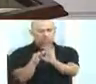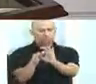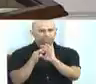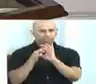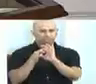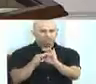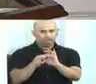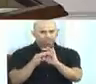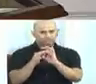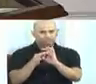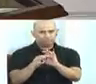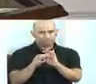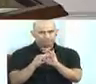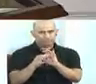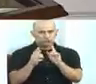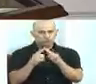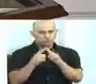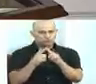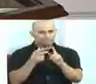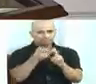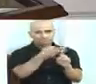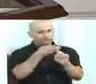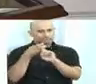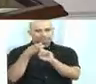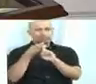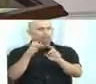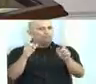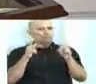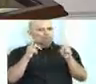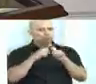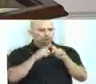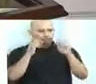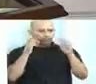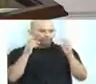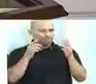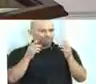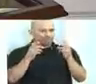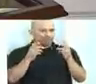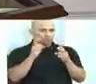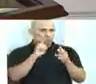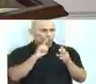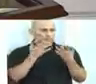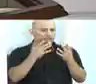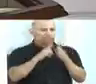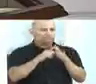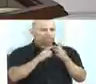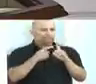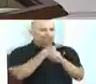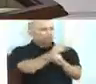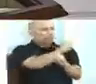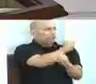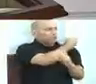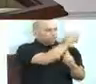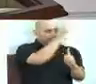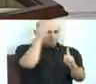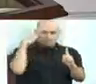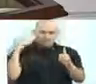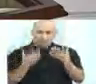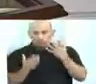relationship to get you back to where you've drifted from. Maybe you've